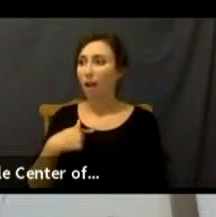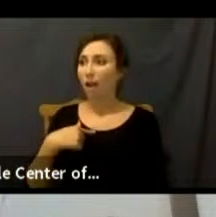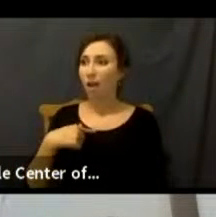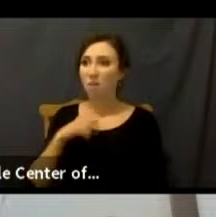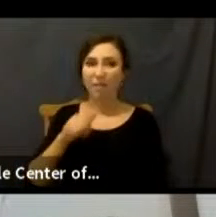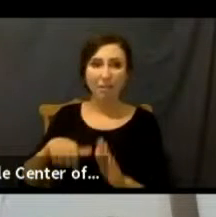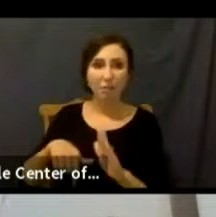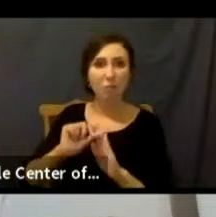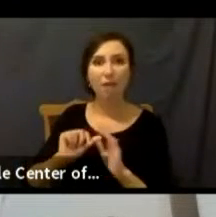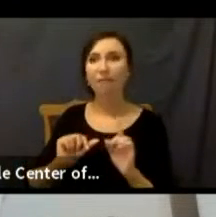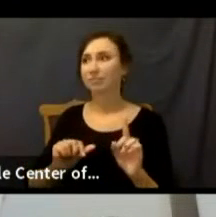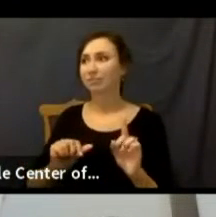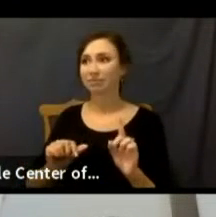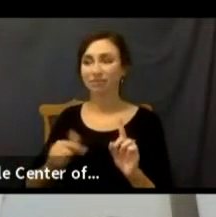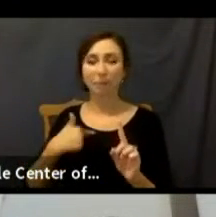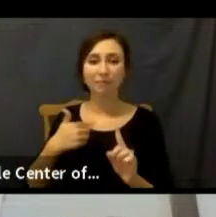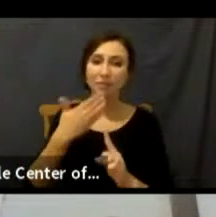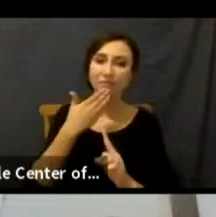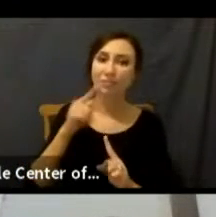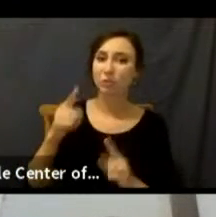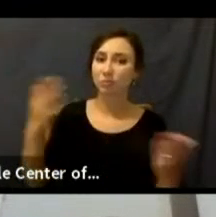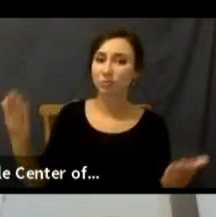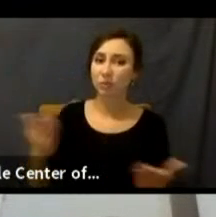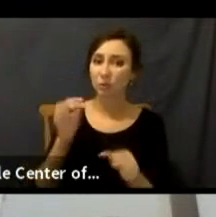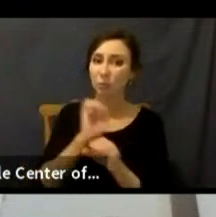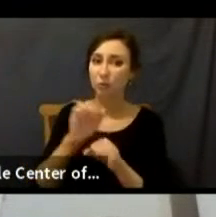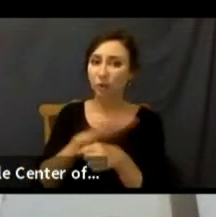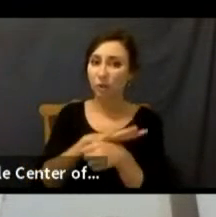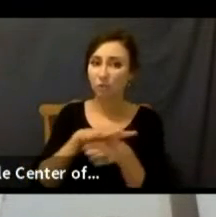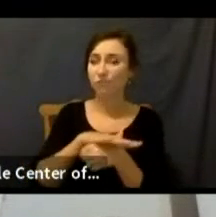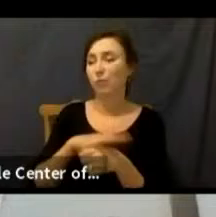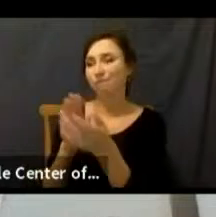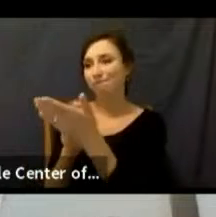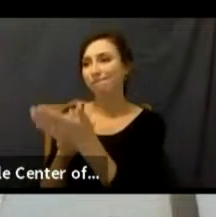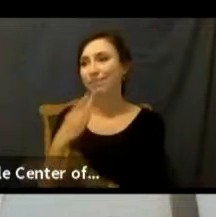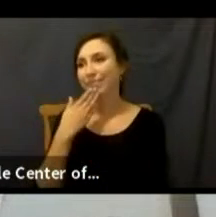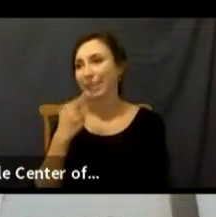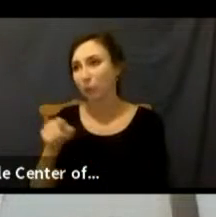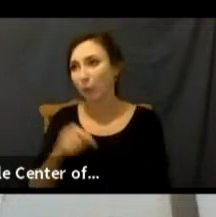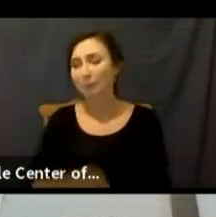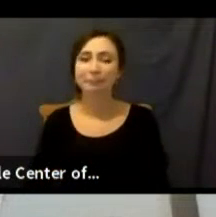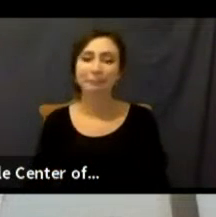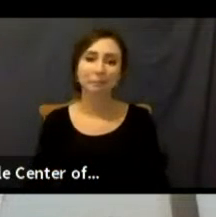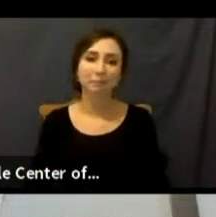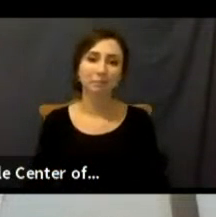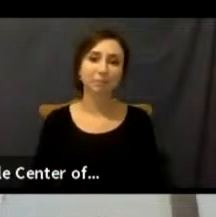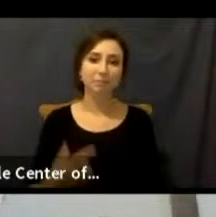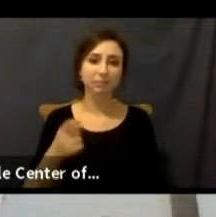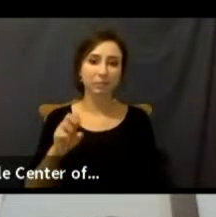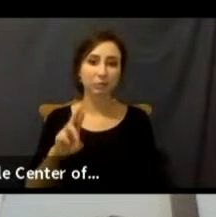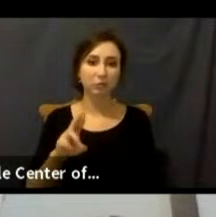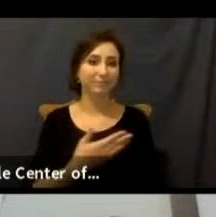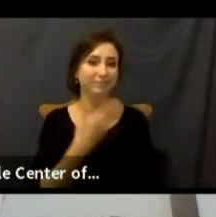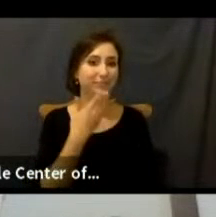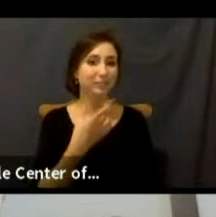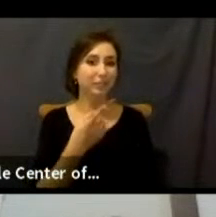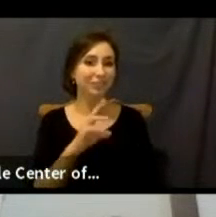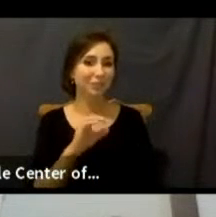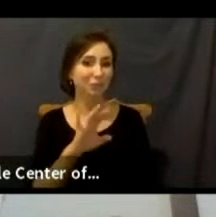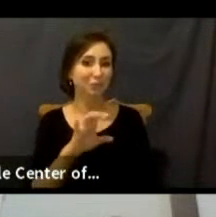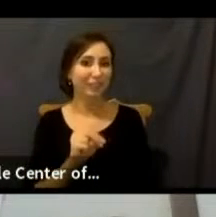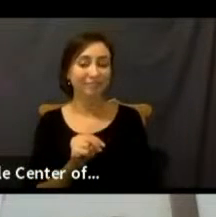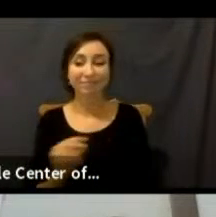our lives here locally. And kudos to you all. Thank you, Dr. O'Brien.